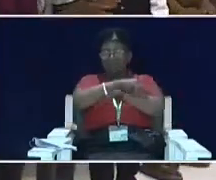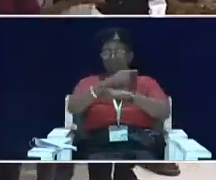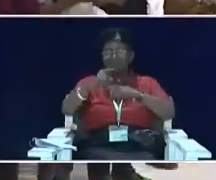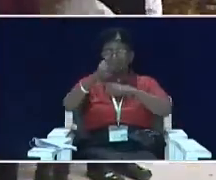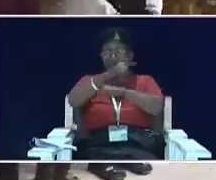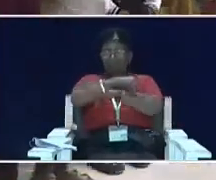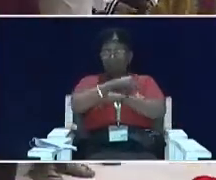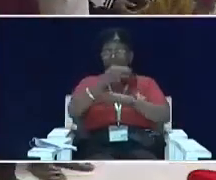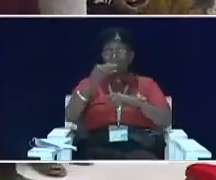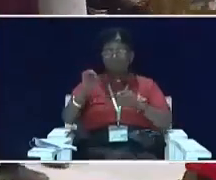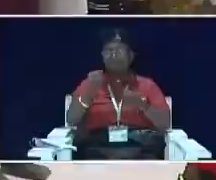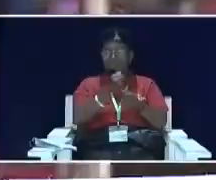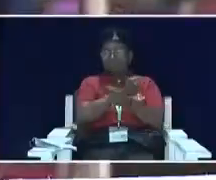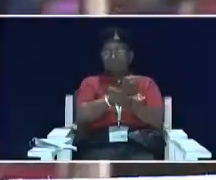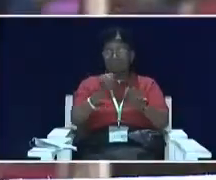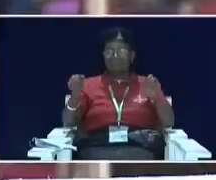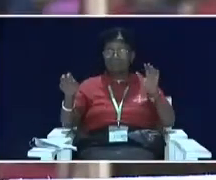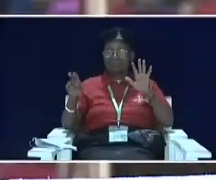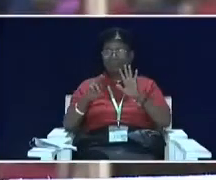Thank you, Father.